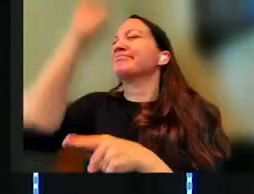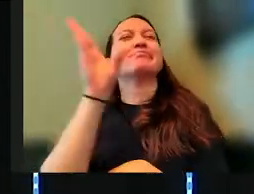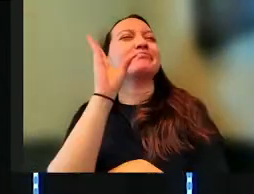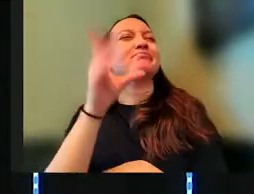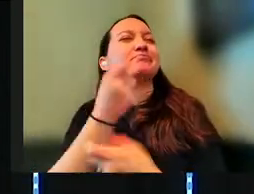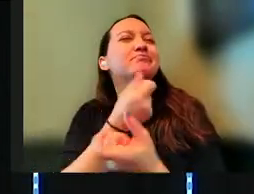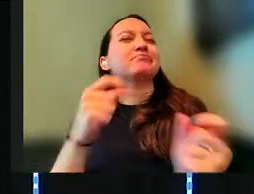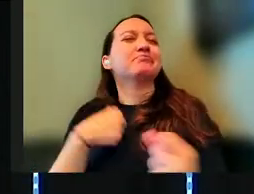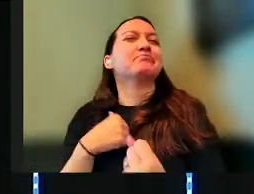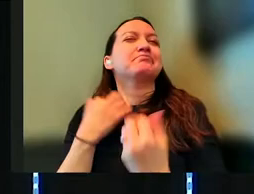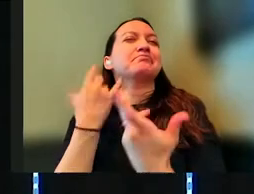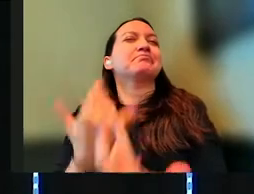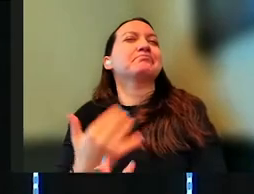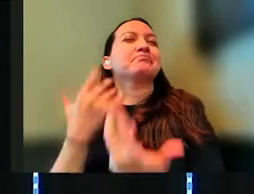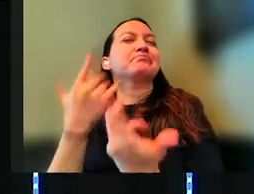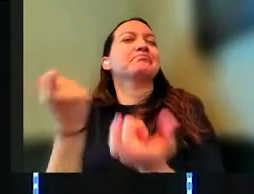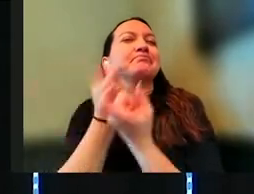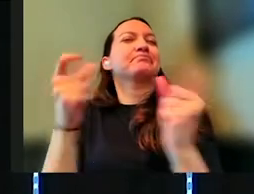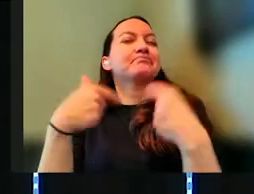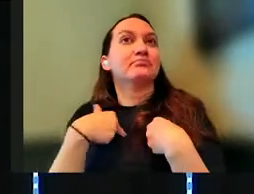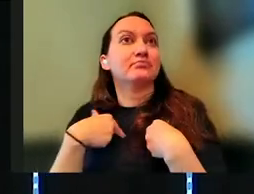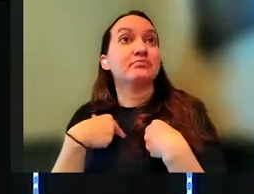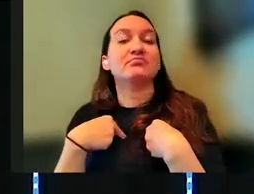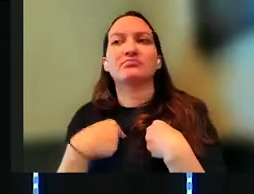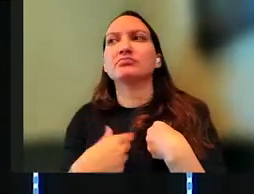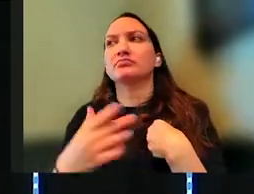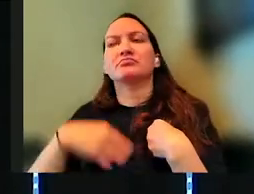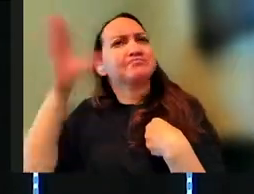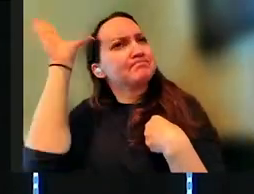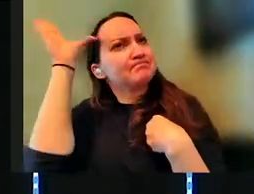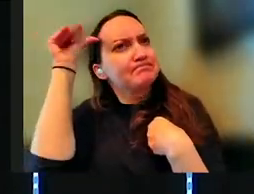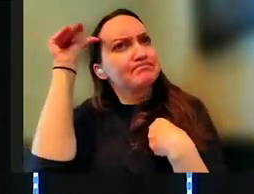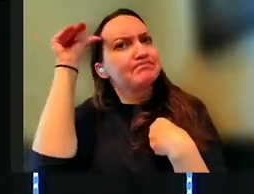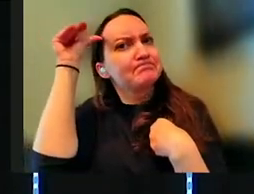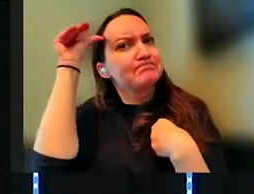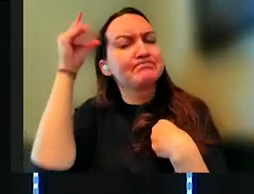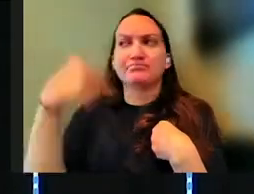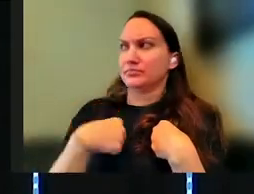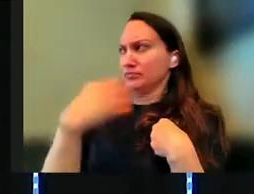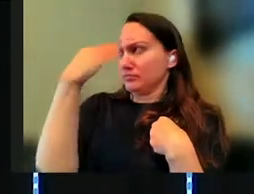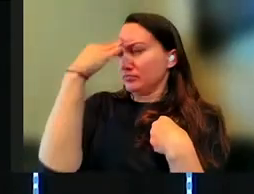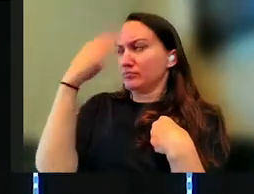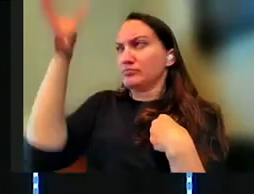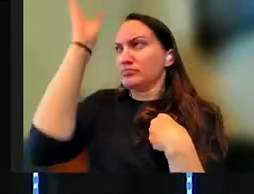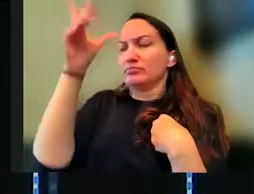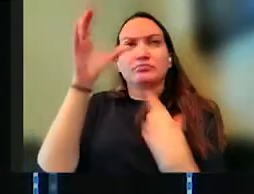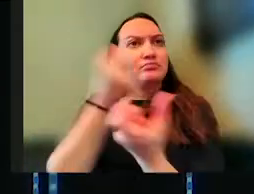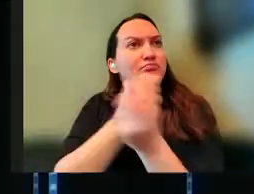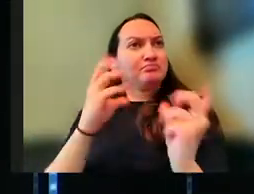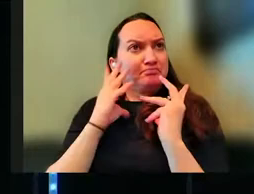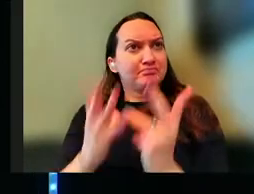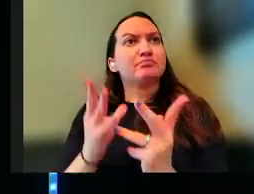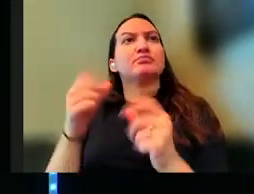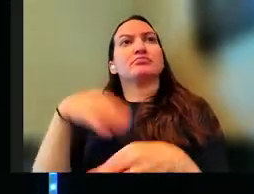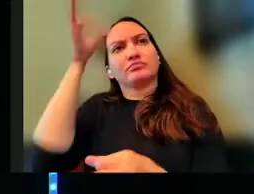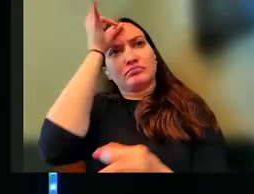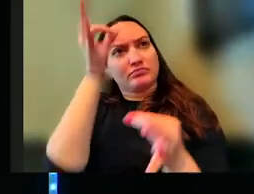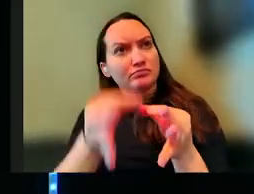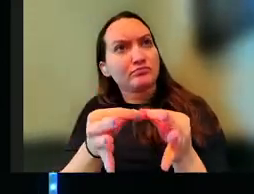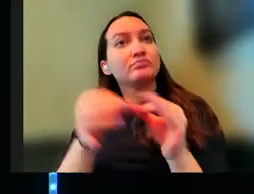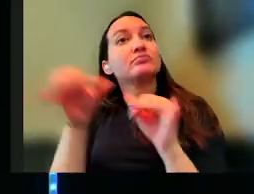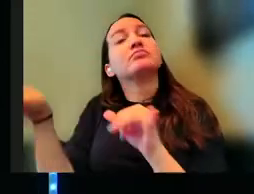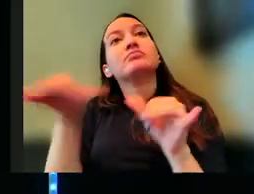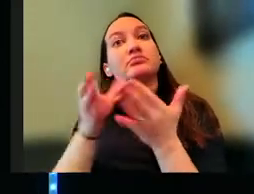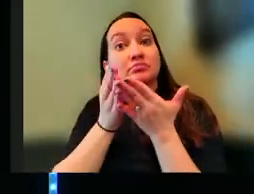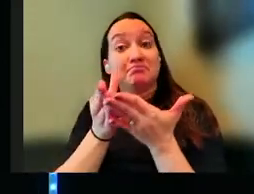going to wait for God to save me. And he gets real stubborn in this fact of like, I know it. God's going to save me, and that's good, and we should have that faith. Well, all of a sudden, this boat